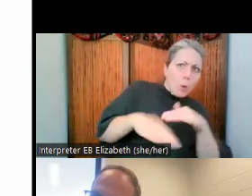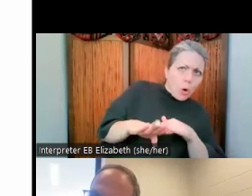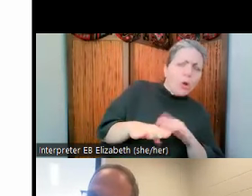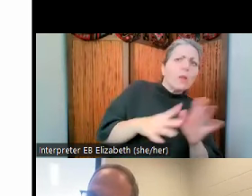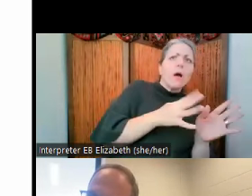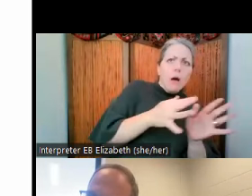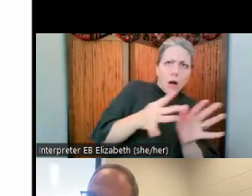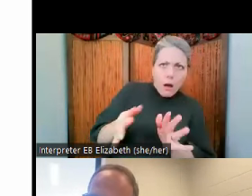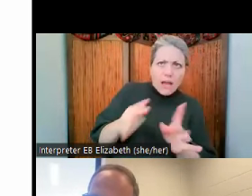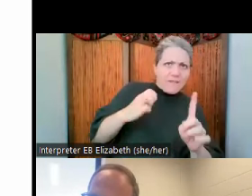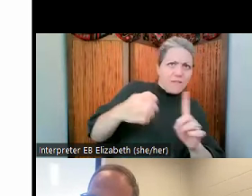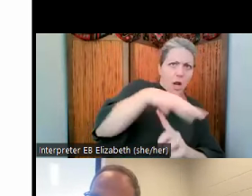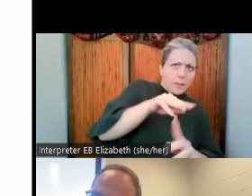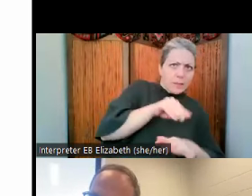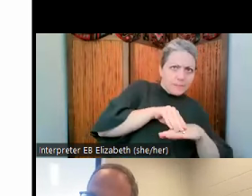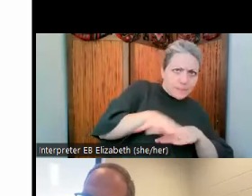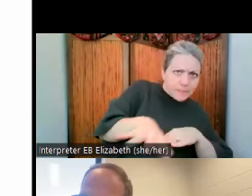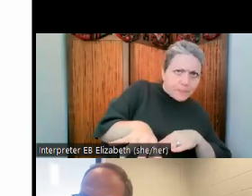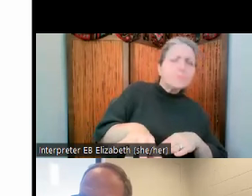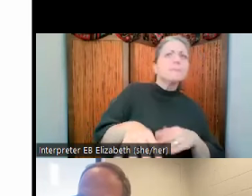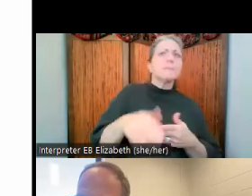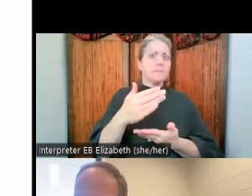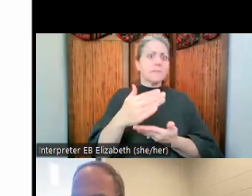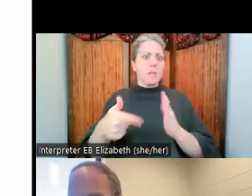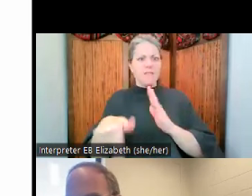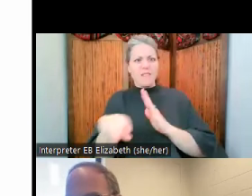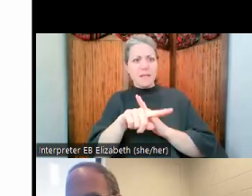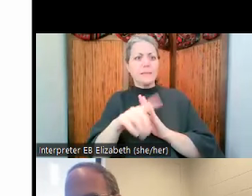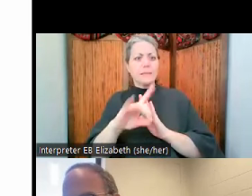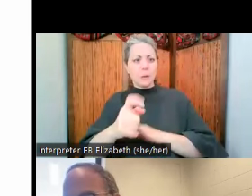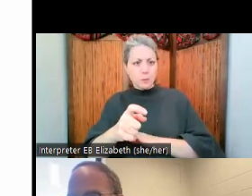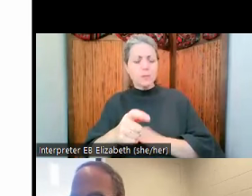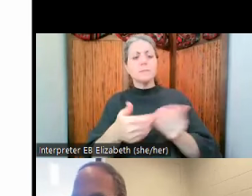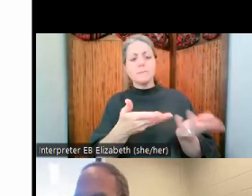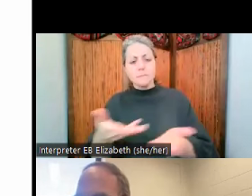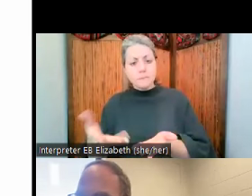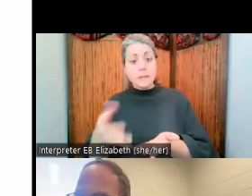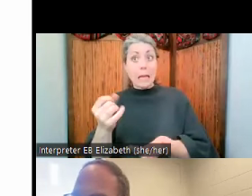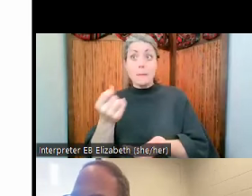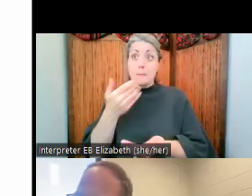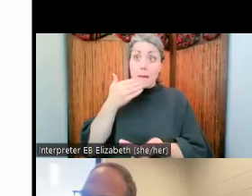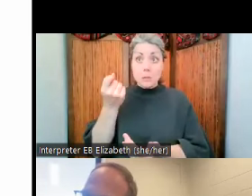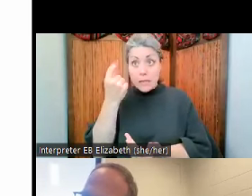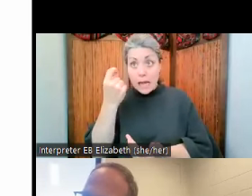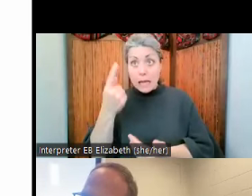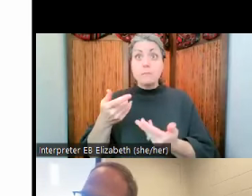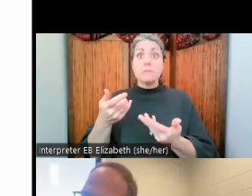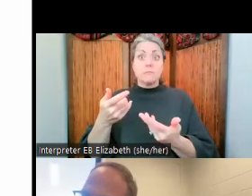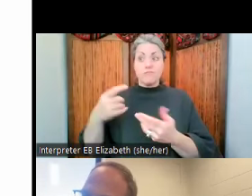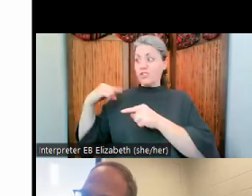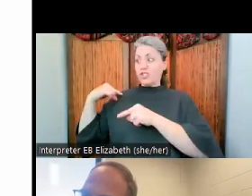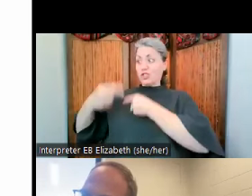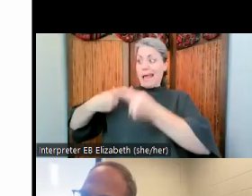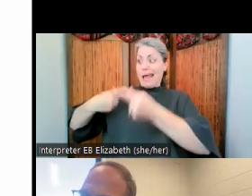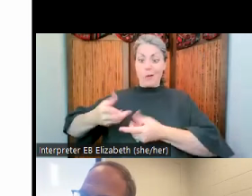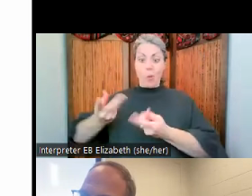contributing to some of these diagnoses, to also a better understanding of the genetic